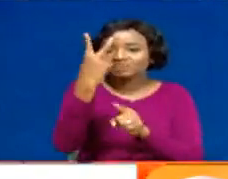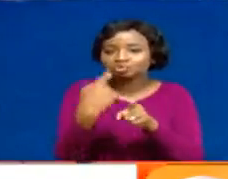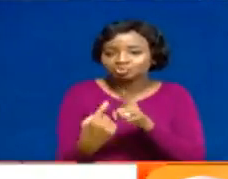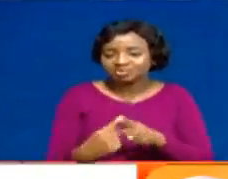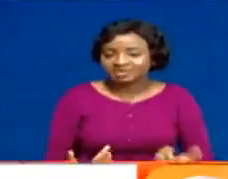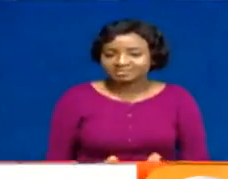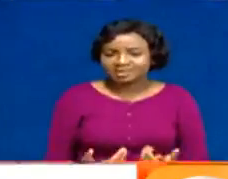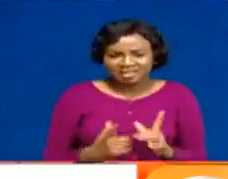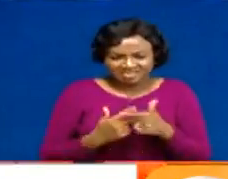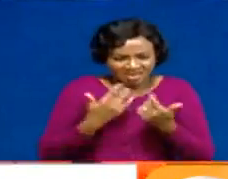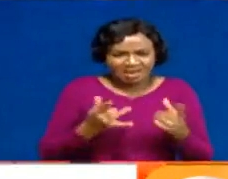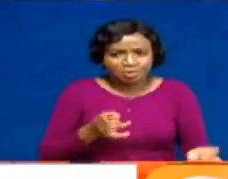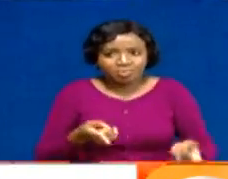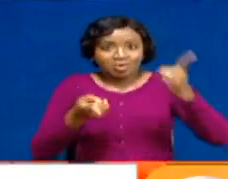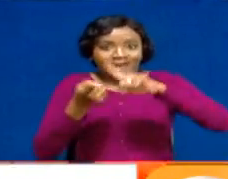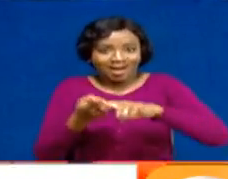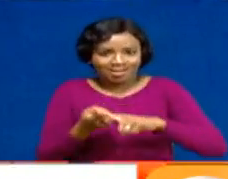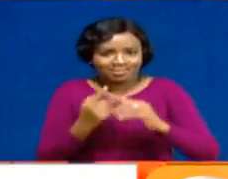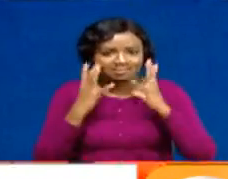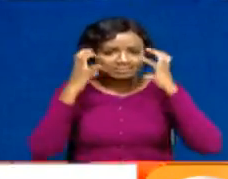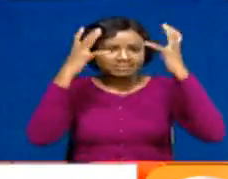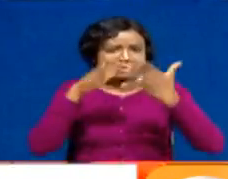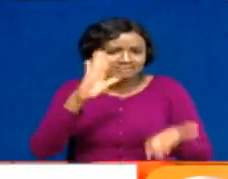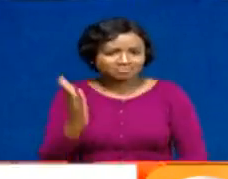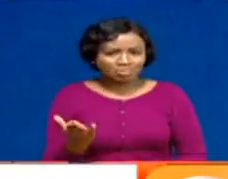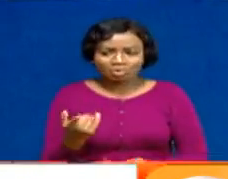mdogo, ukimpatia